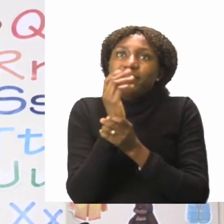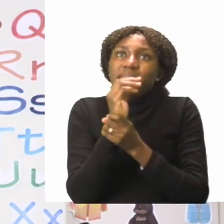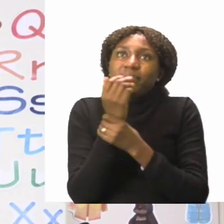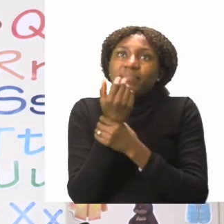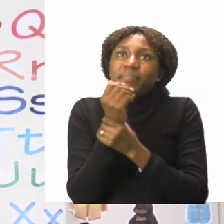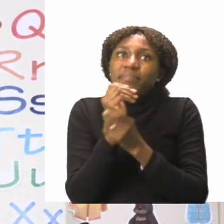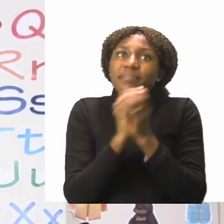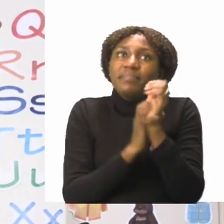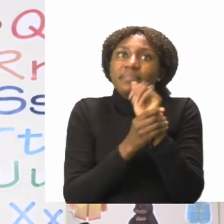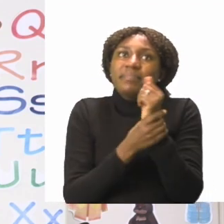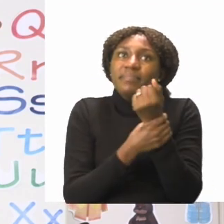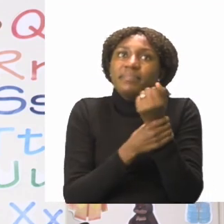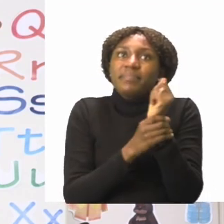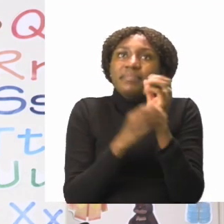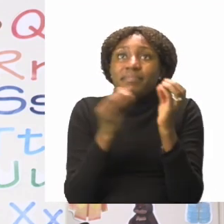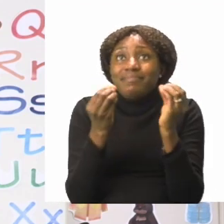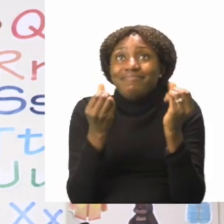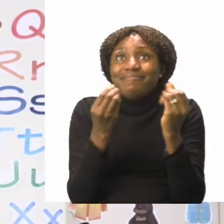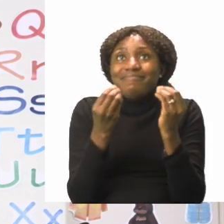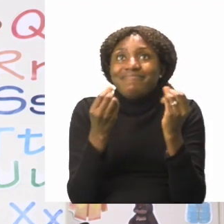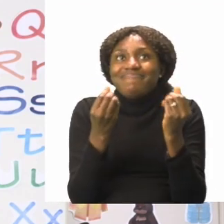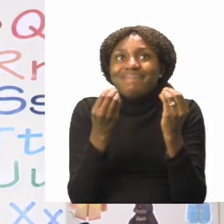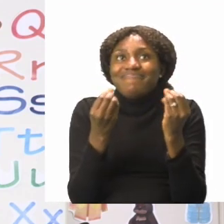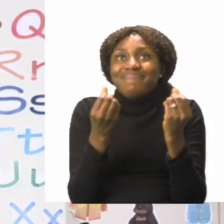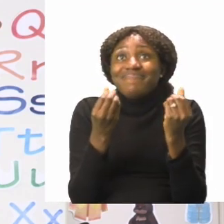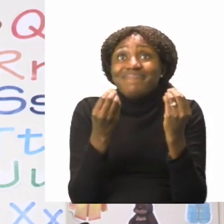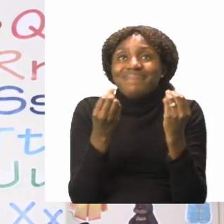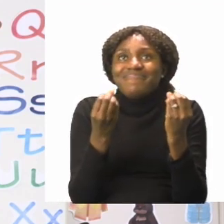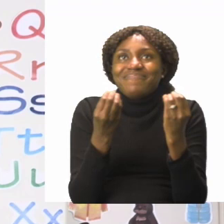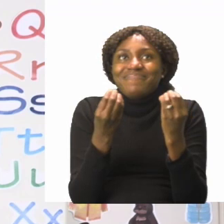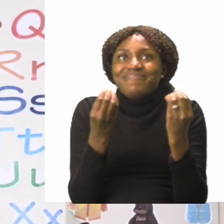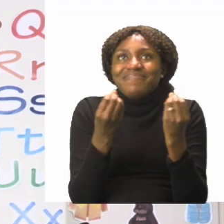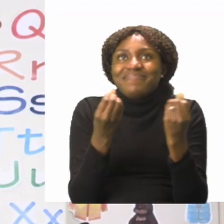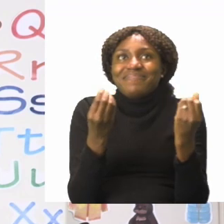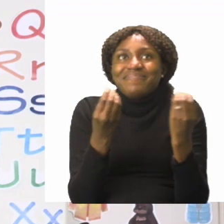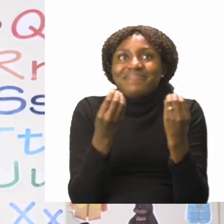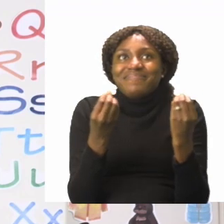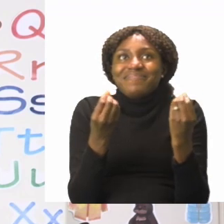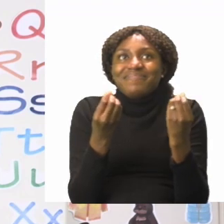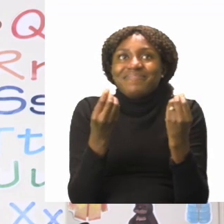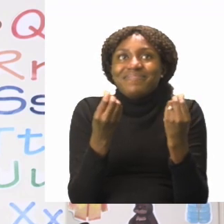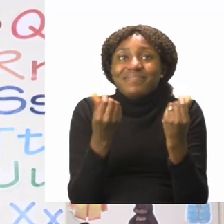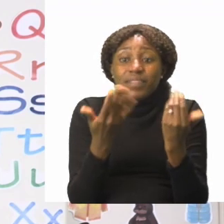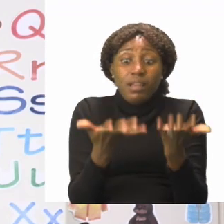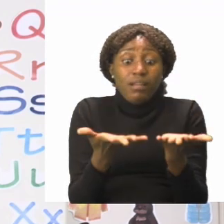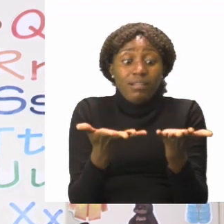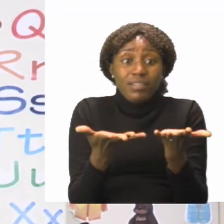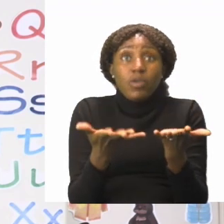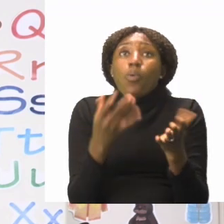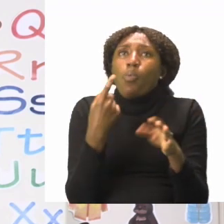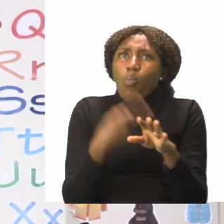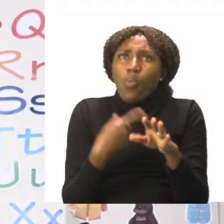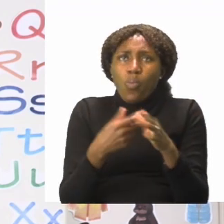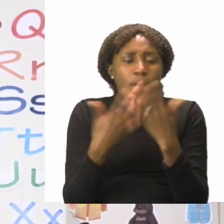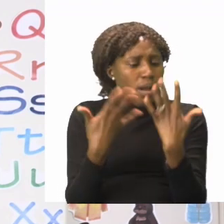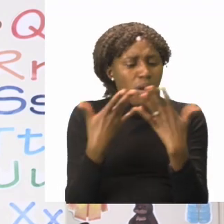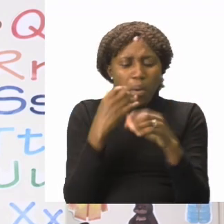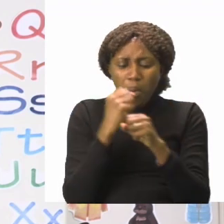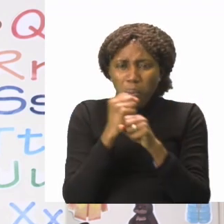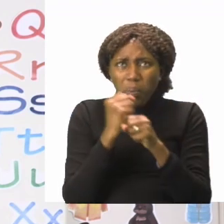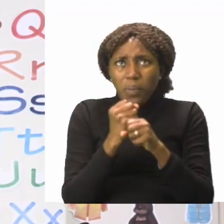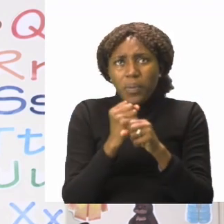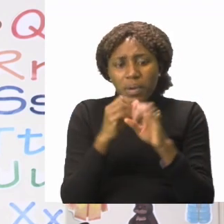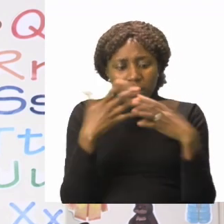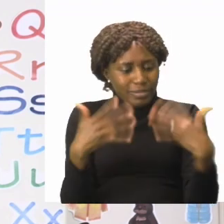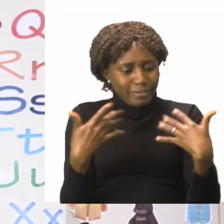our wrists, and our fingertips as well. Then make sure your hands are dry before you